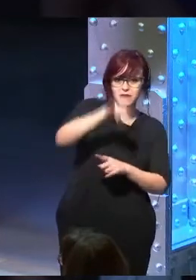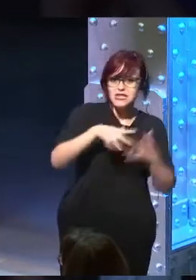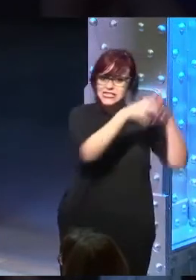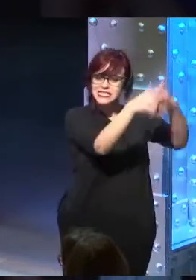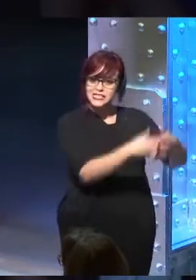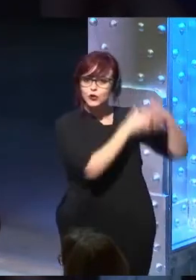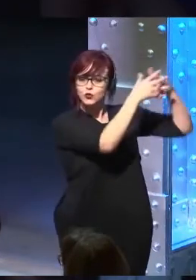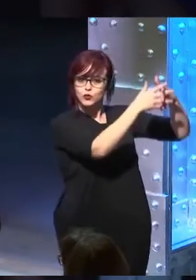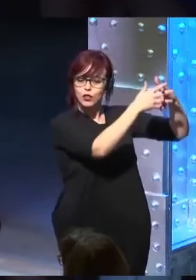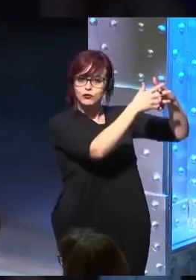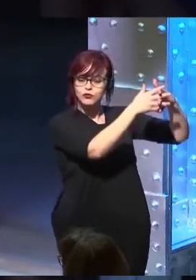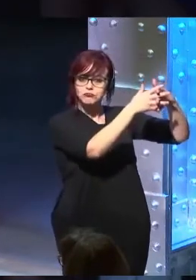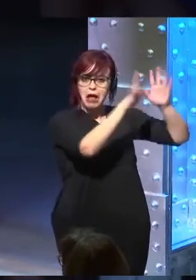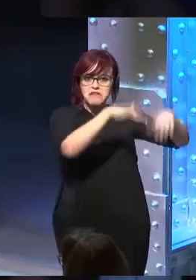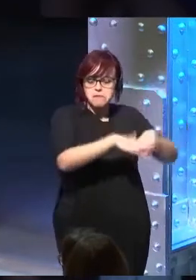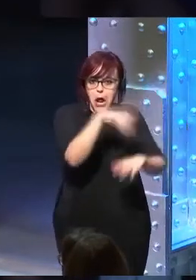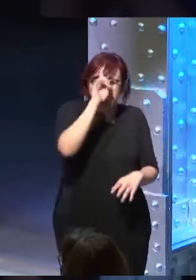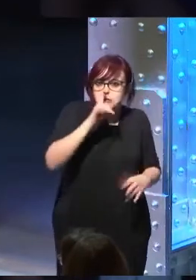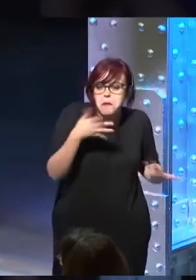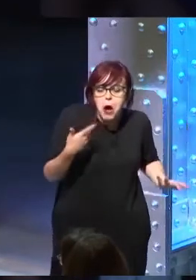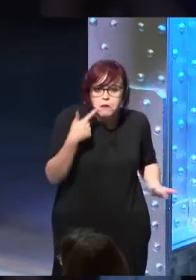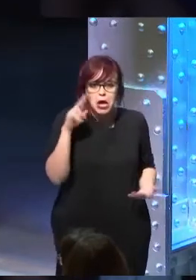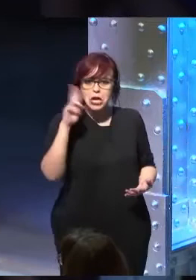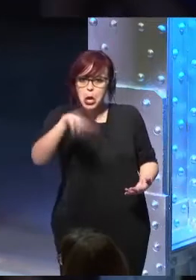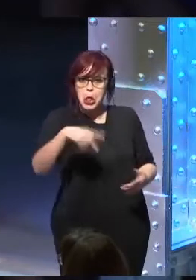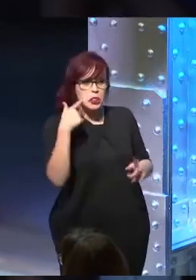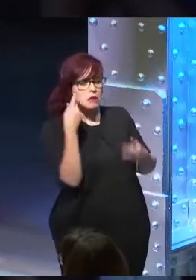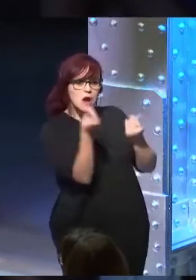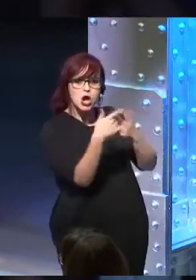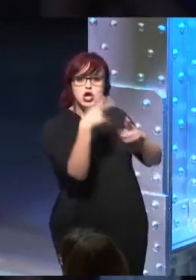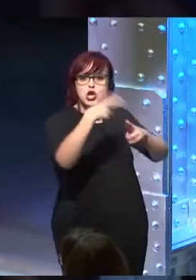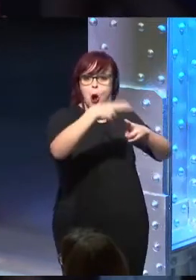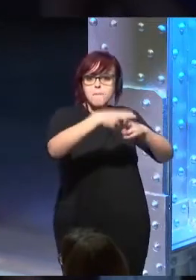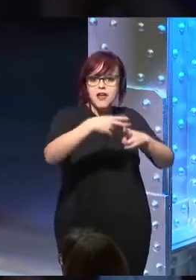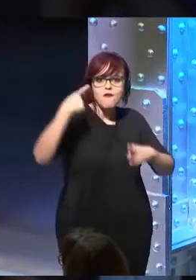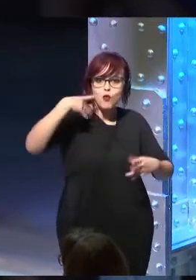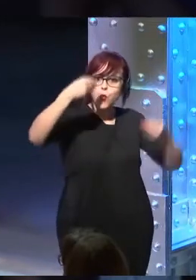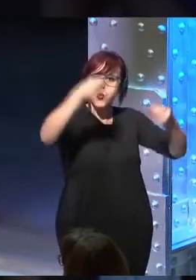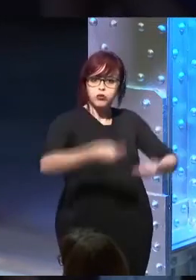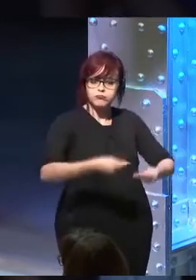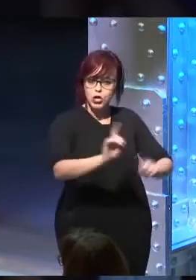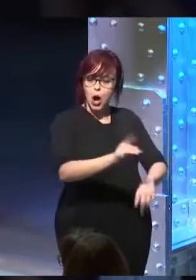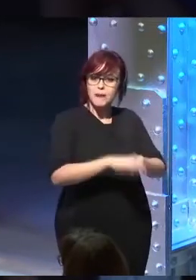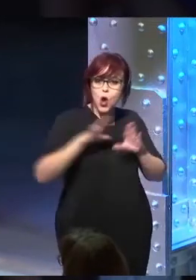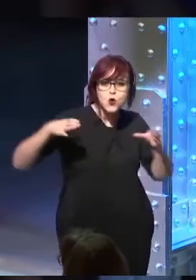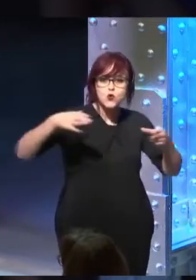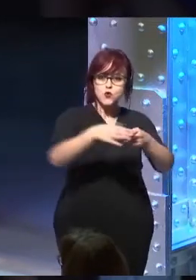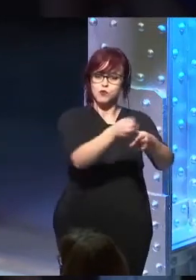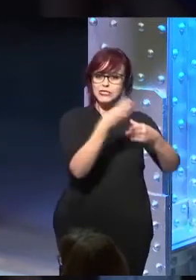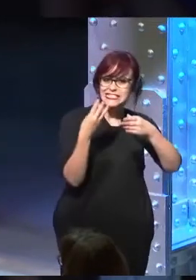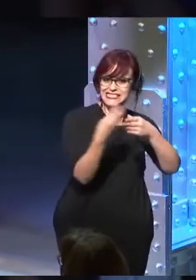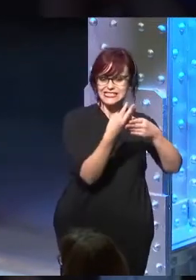would not know or recognize the names of those women, but together, without